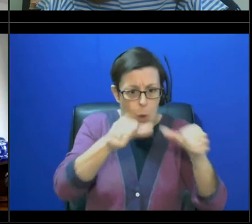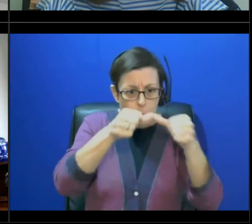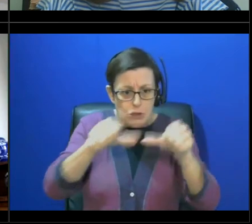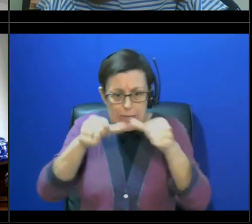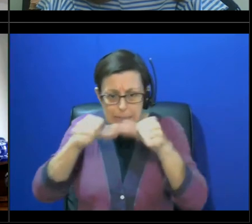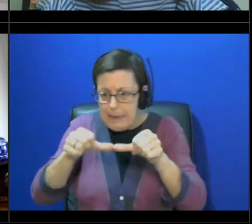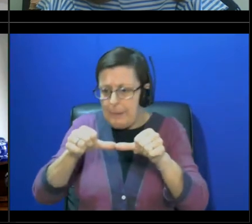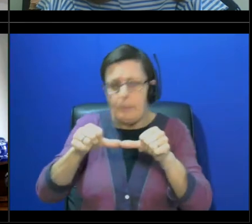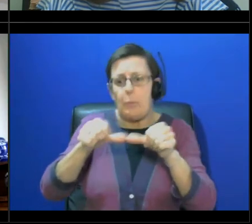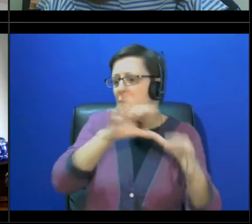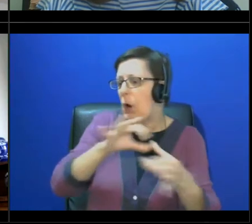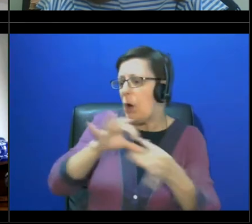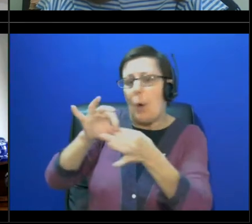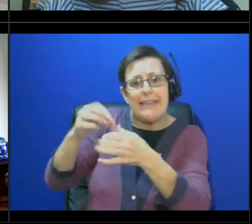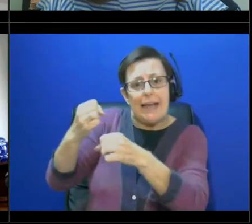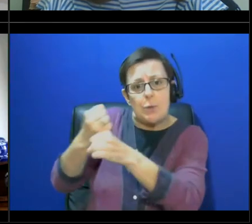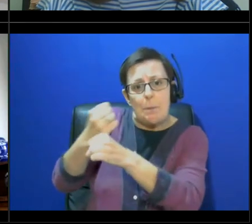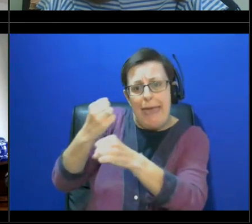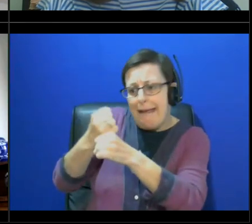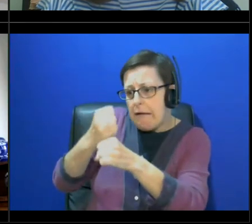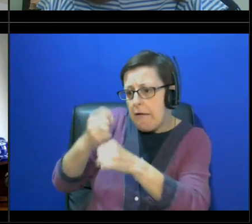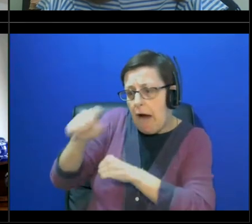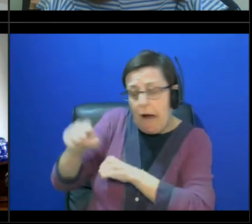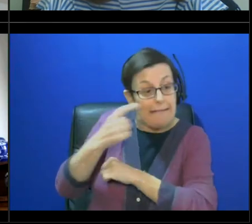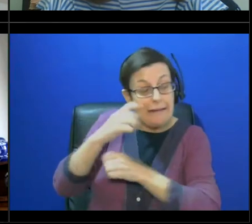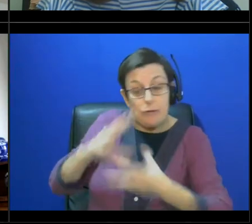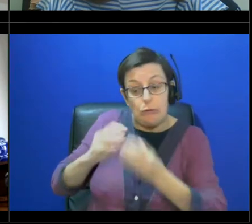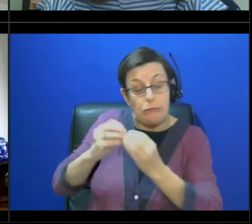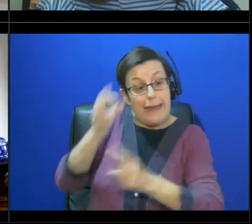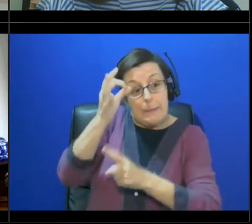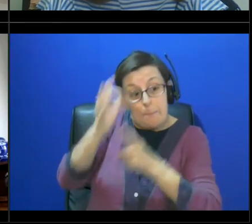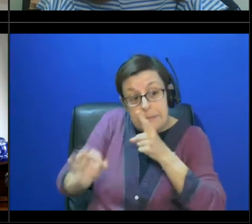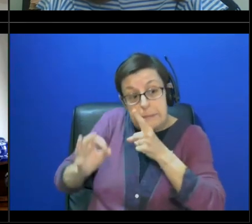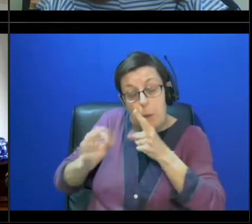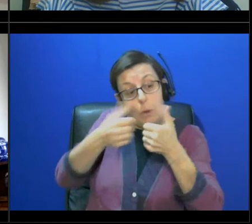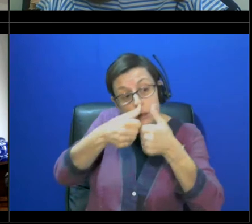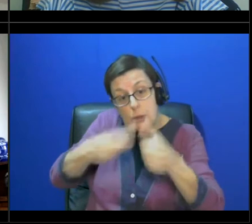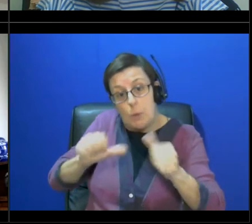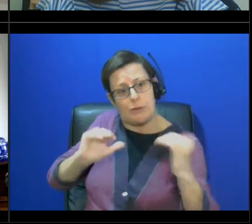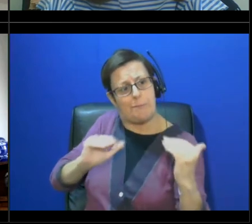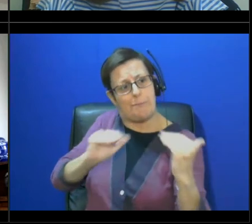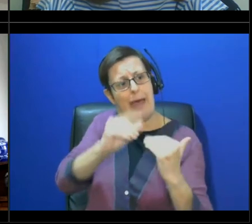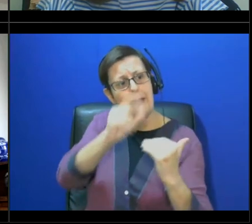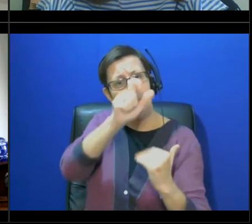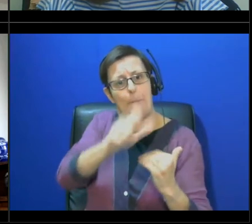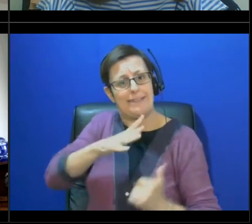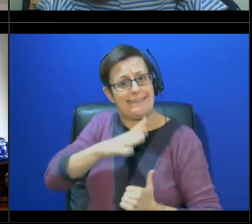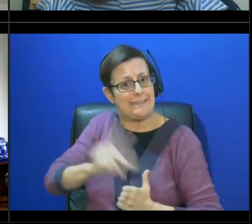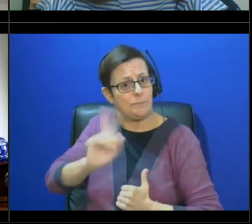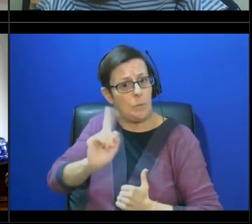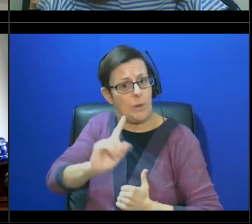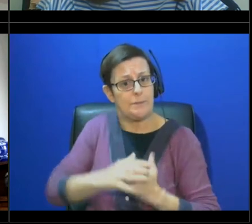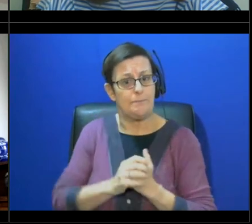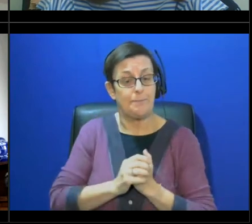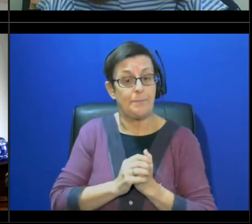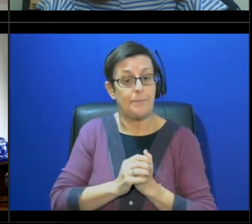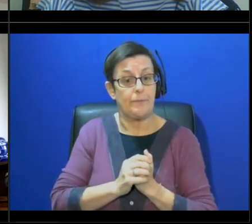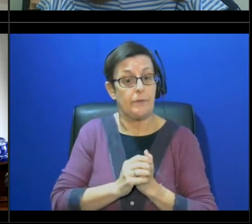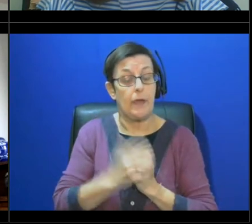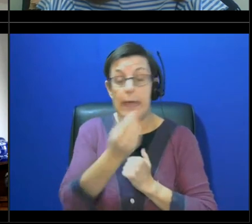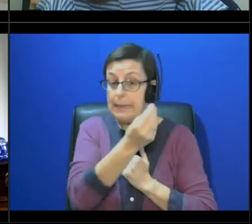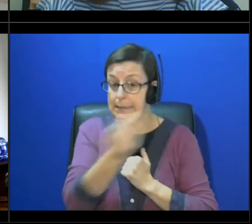can perhaps rework those for a bespoke solution for a particular individual to help them. Some of our equipment is